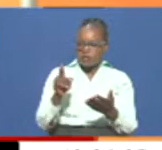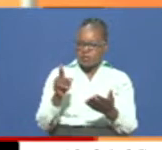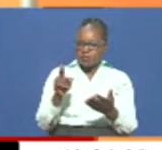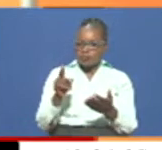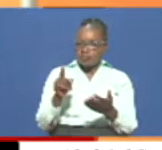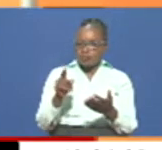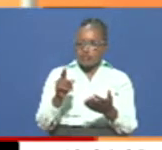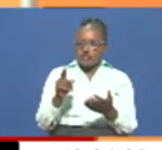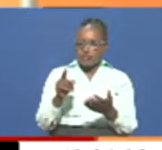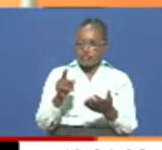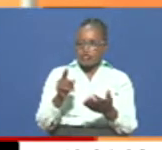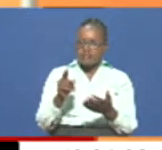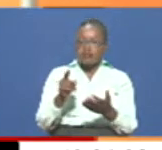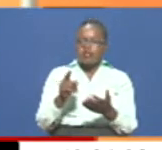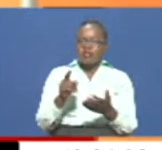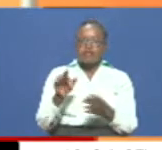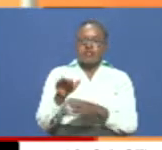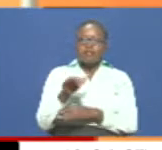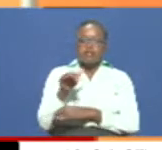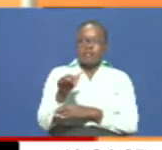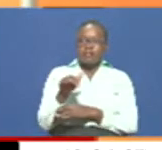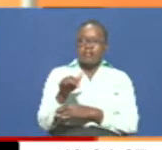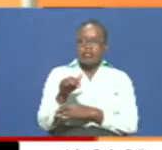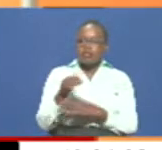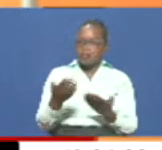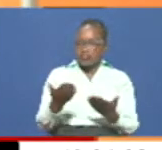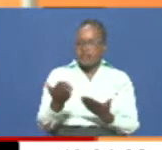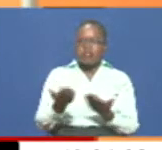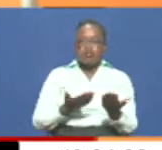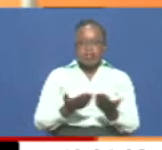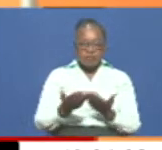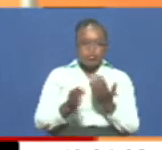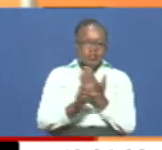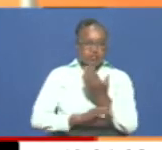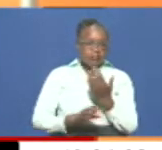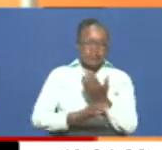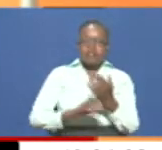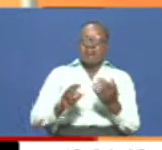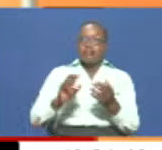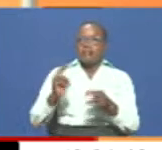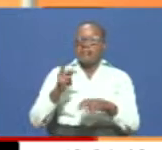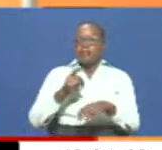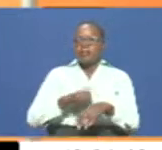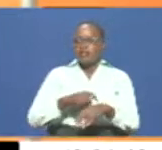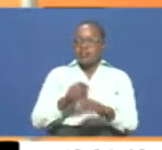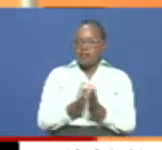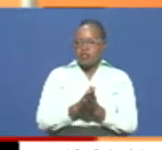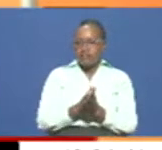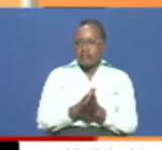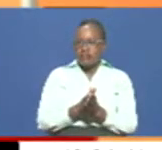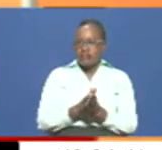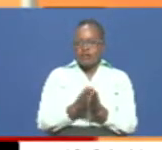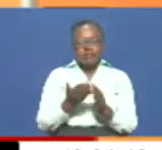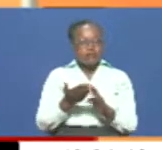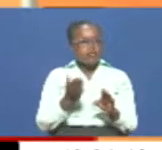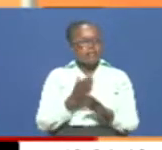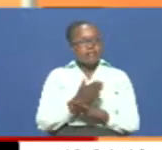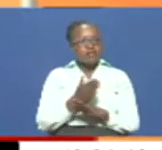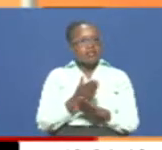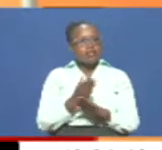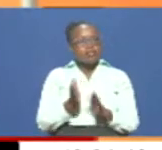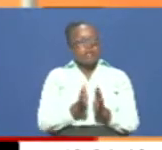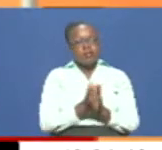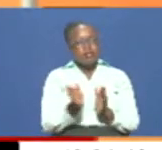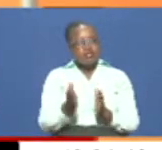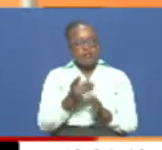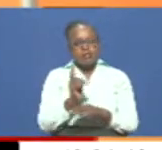word, to ask to serve the country for a second term. And Mutuku, before we digressed for a minute,